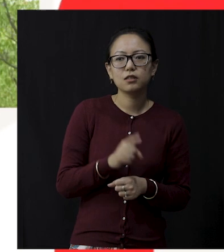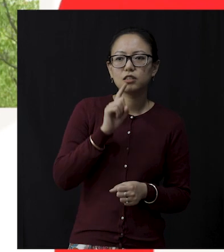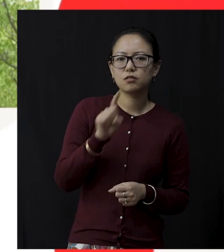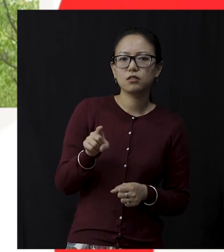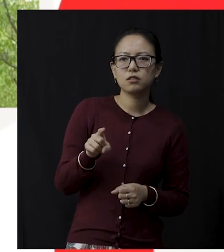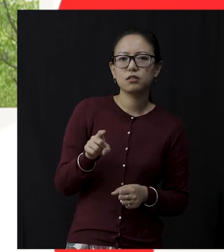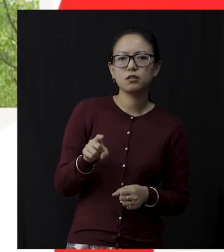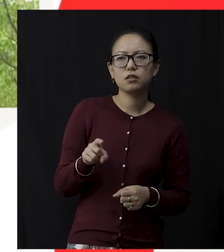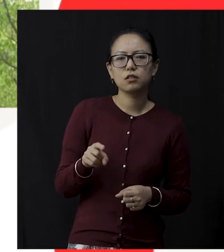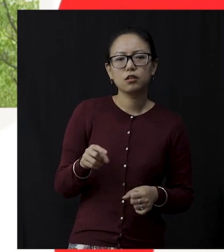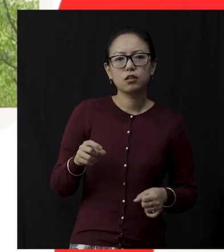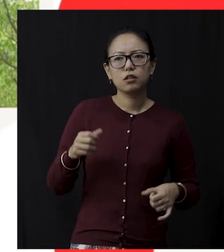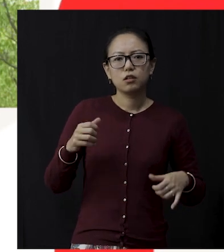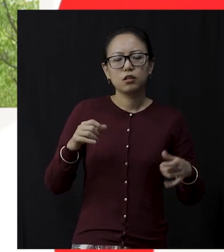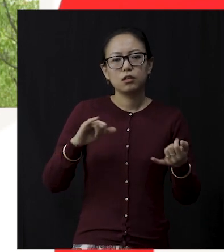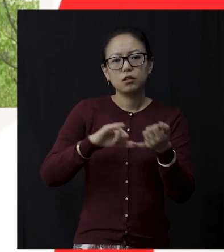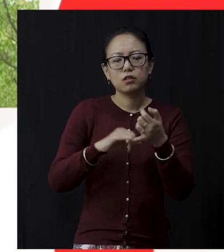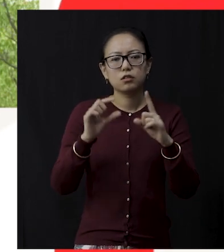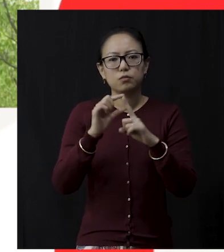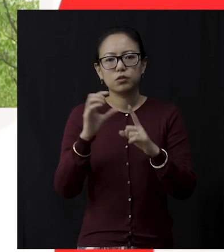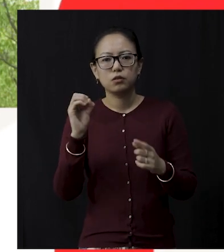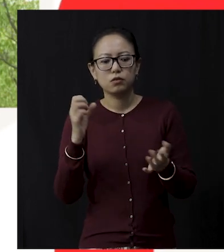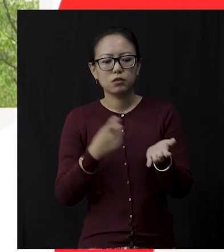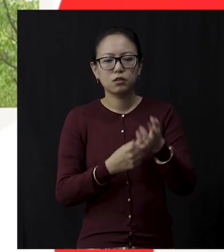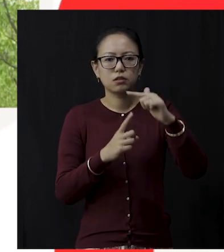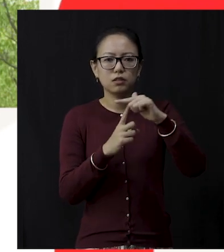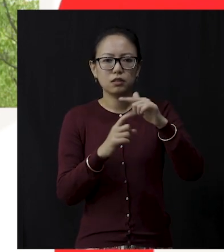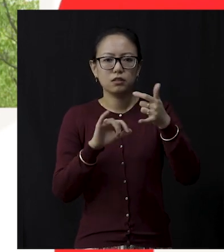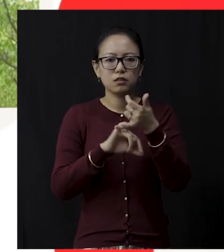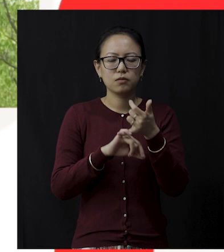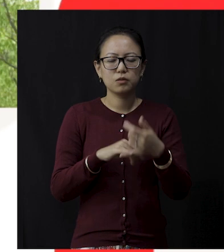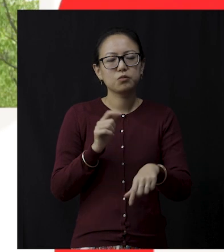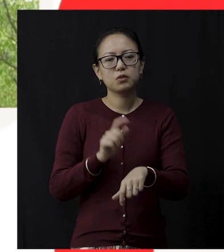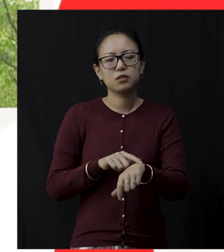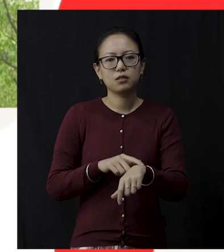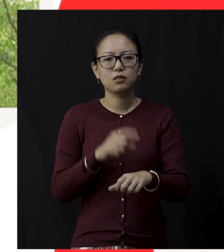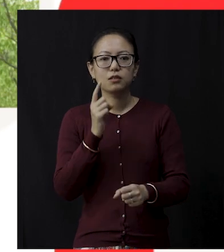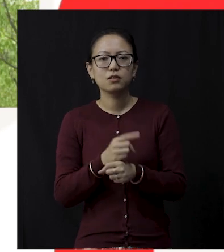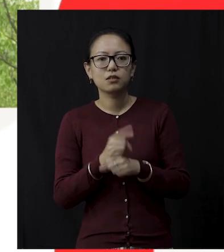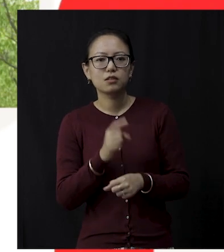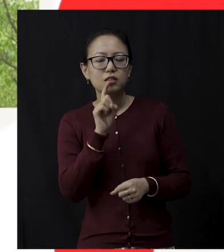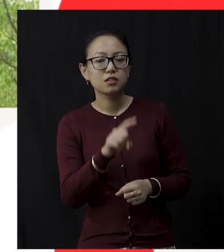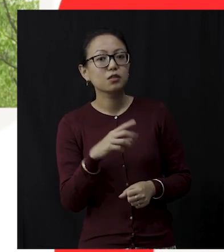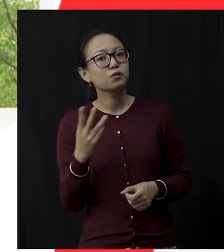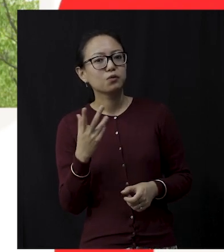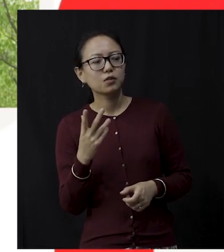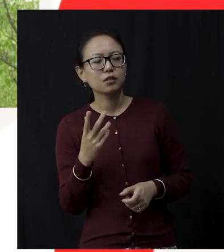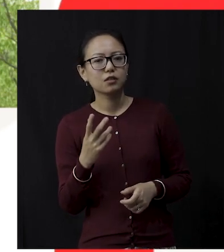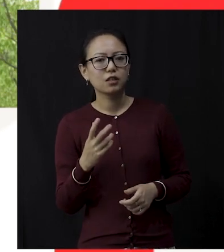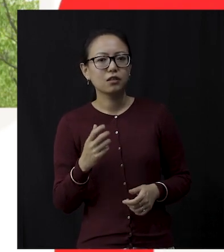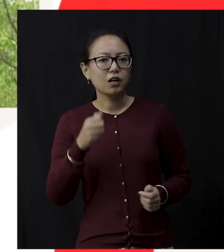all, when you are very, very slow, teacher says, run like a cheetah, right? Okay,